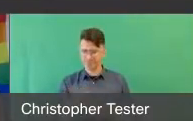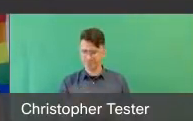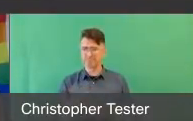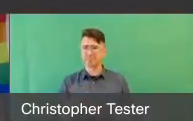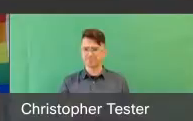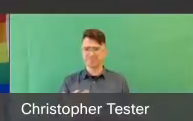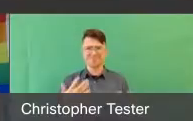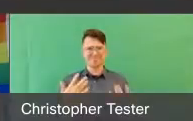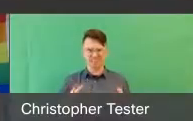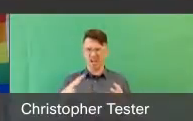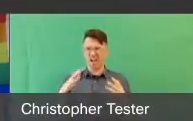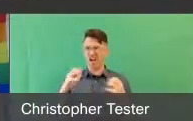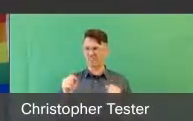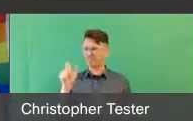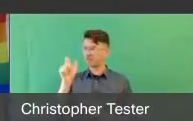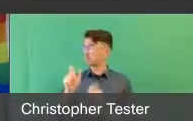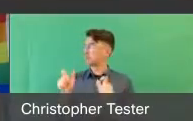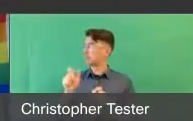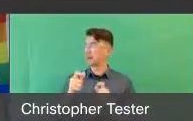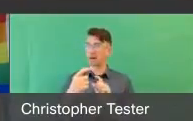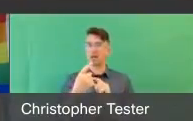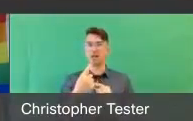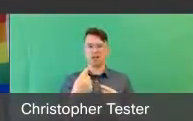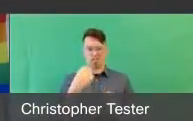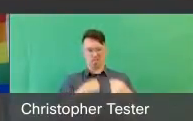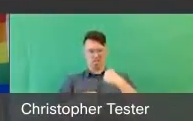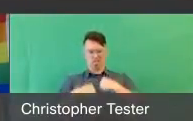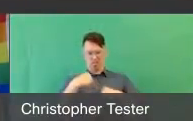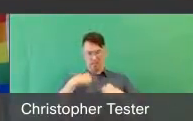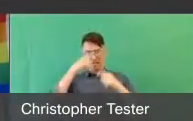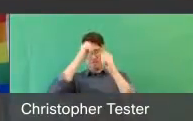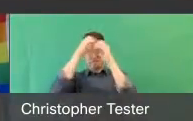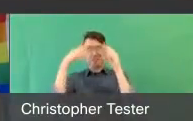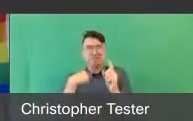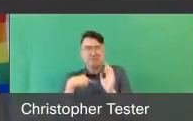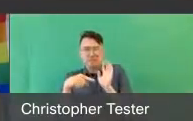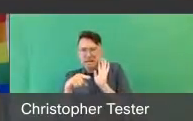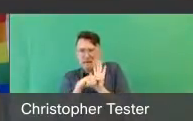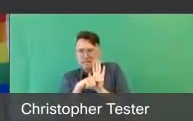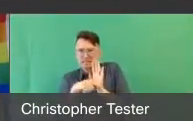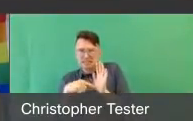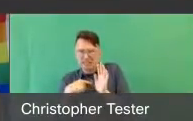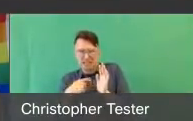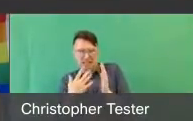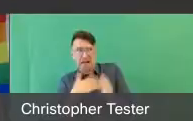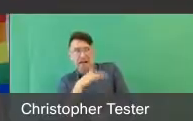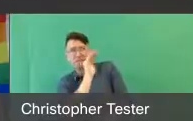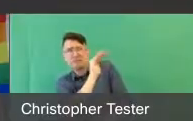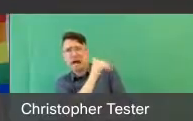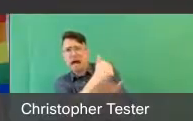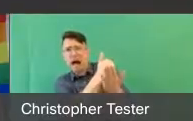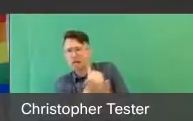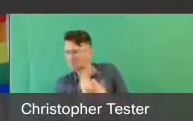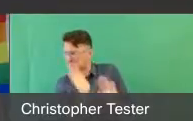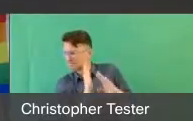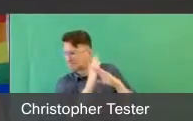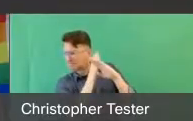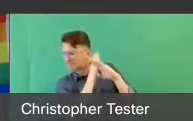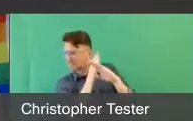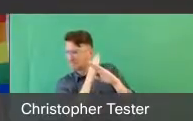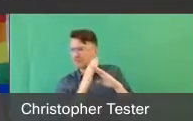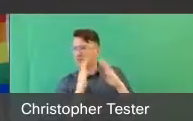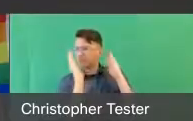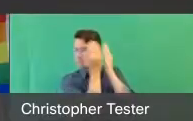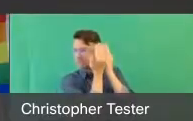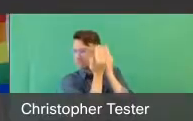want to help making more visible the hidden social consequences of the pandemic. I always try to reach those who